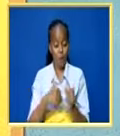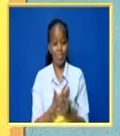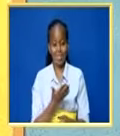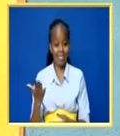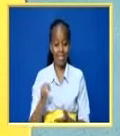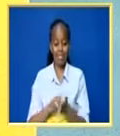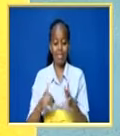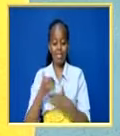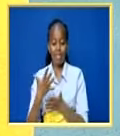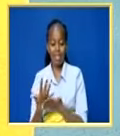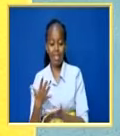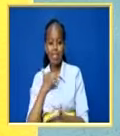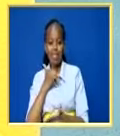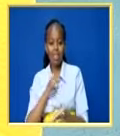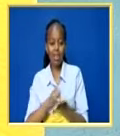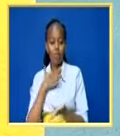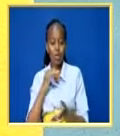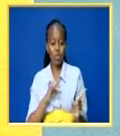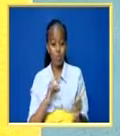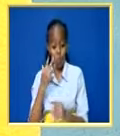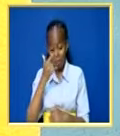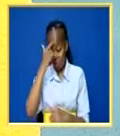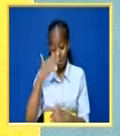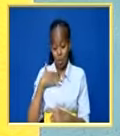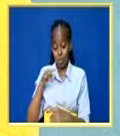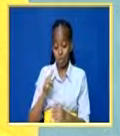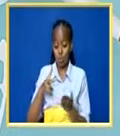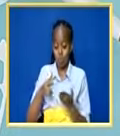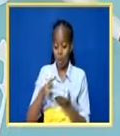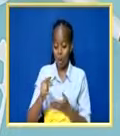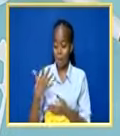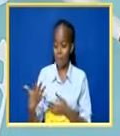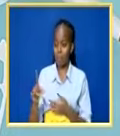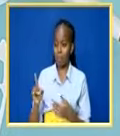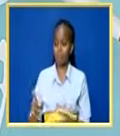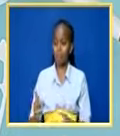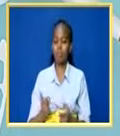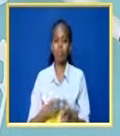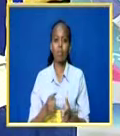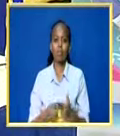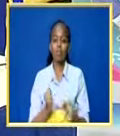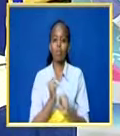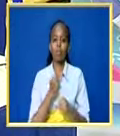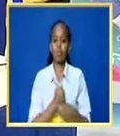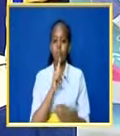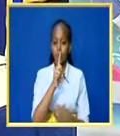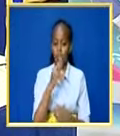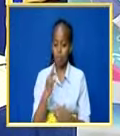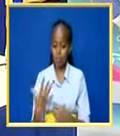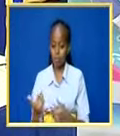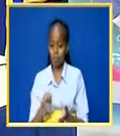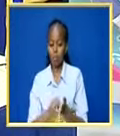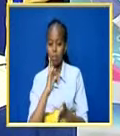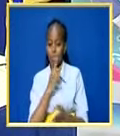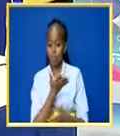is the next thing we want to do. Okay. Because I wanted you to cut this paper. And just make one of the items that are